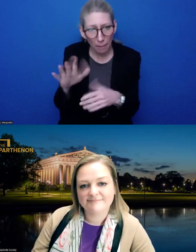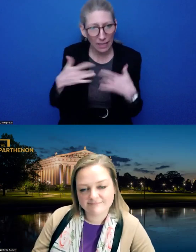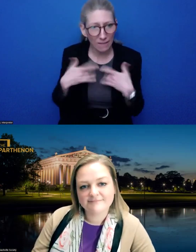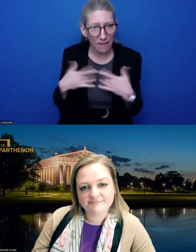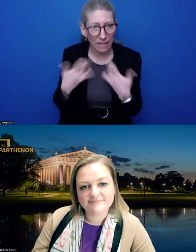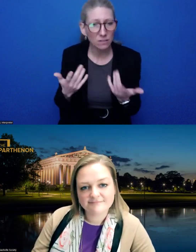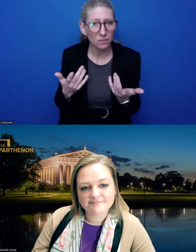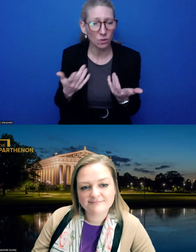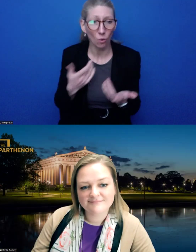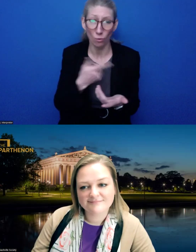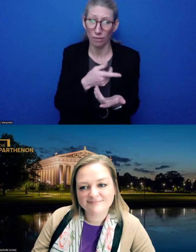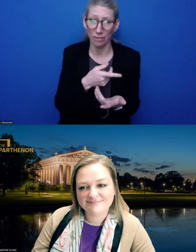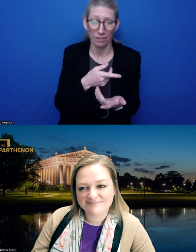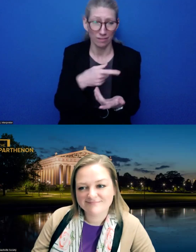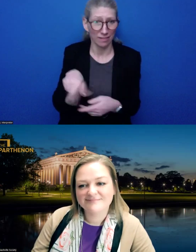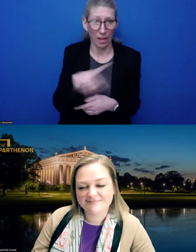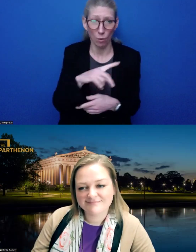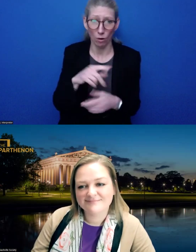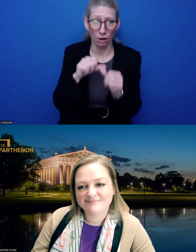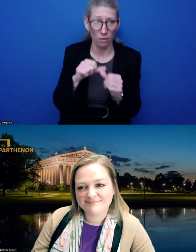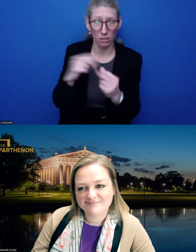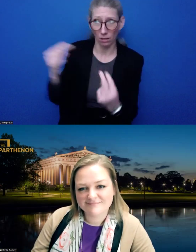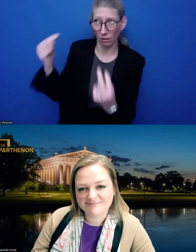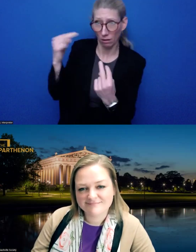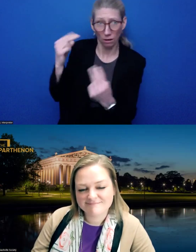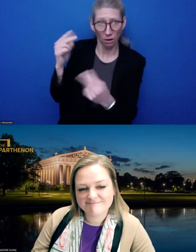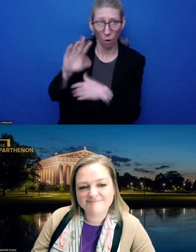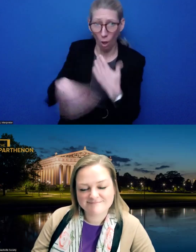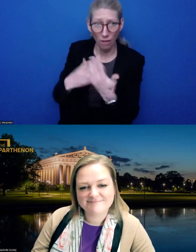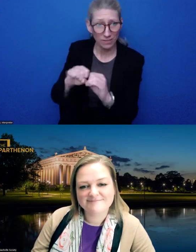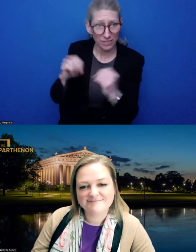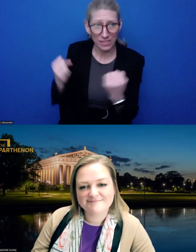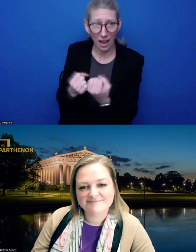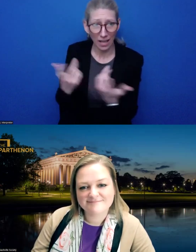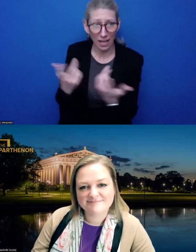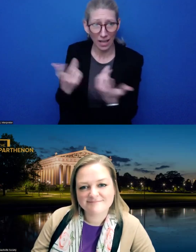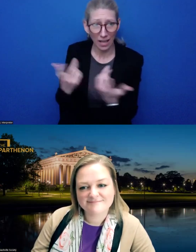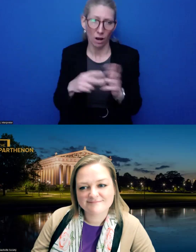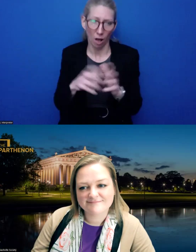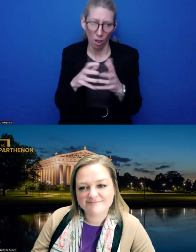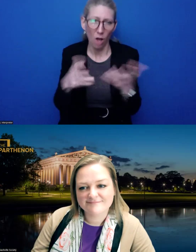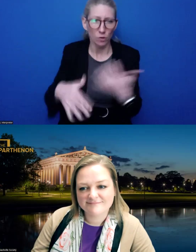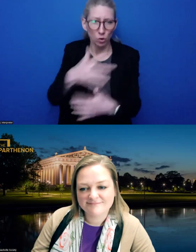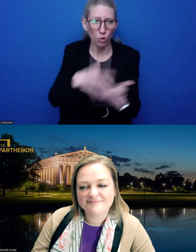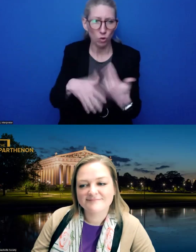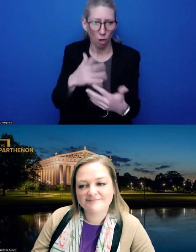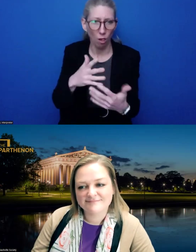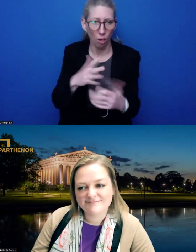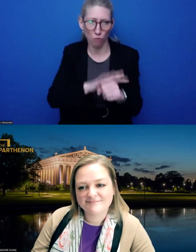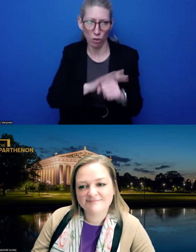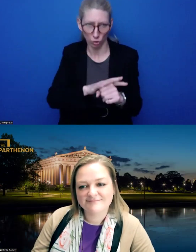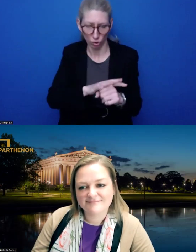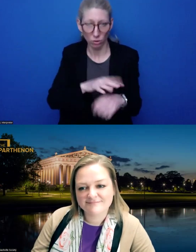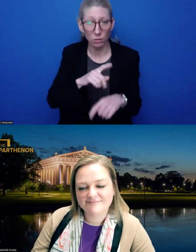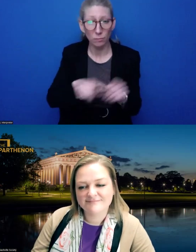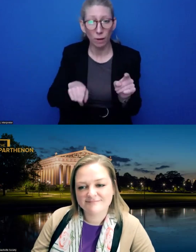were under the eyes of the entire society, so that there was a lot of social pressures. But also, I think the